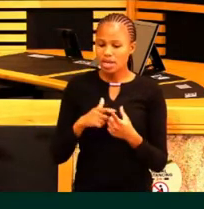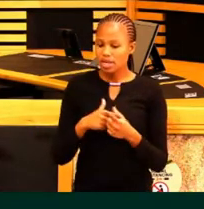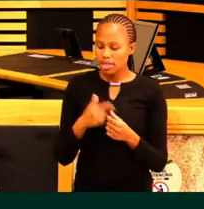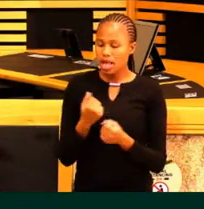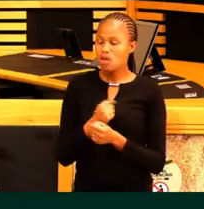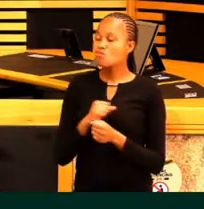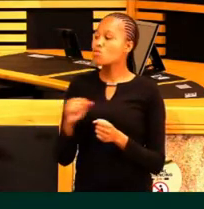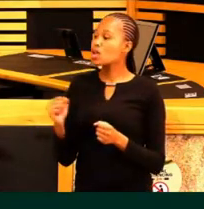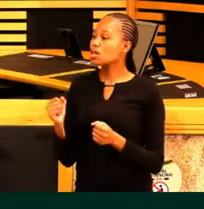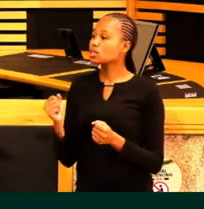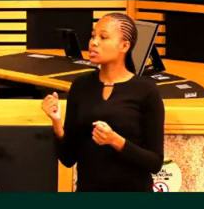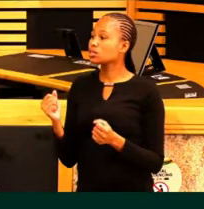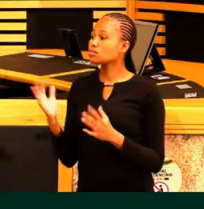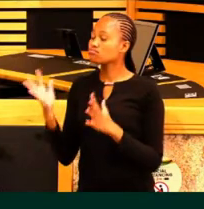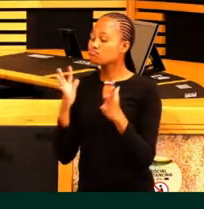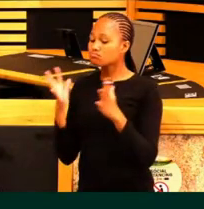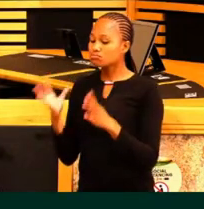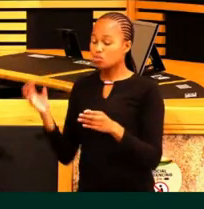Phillies